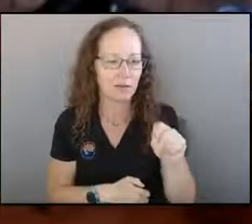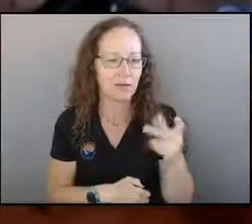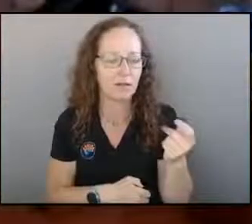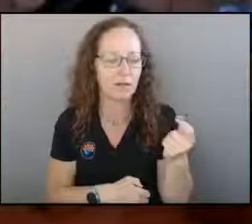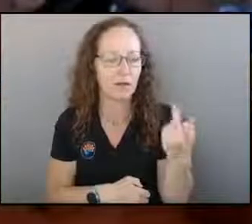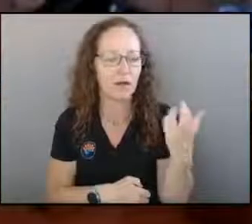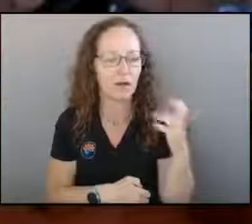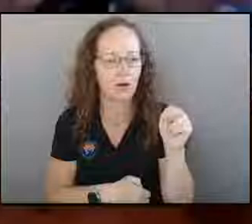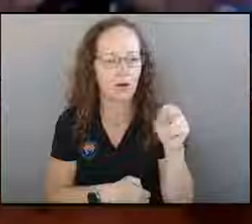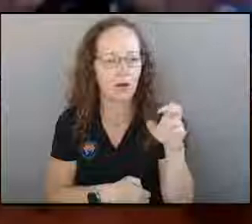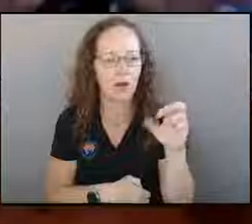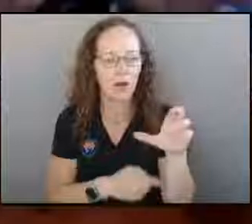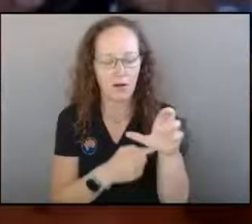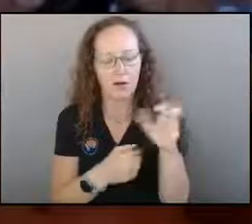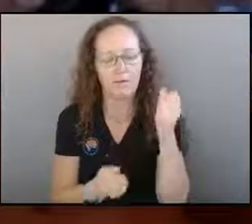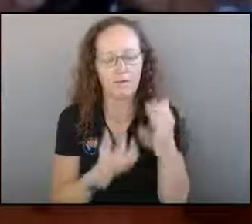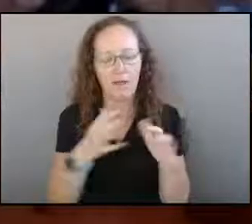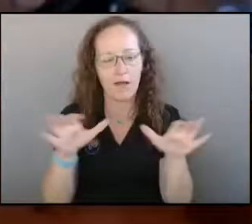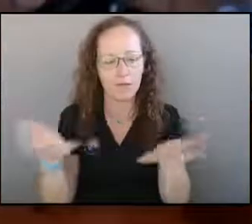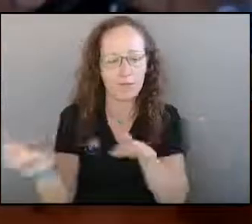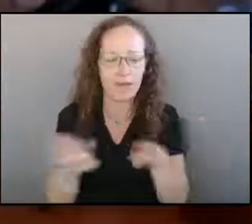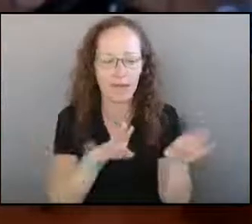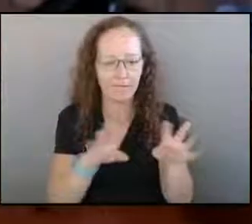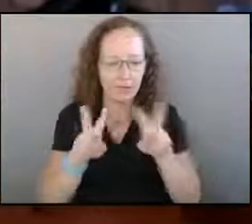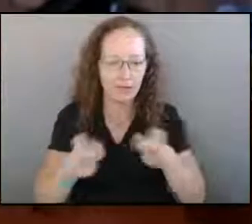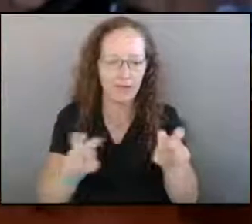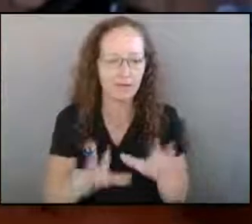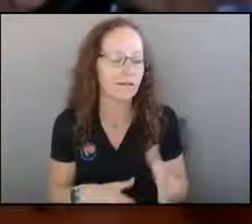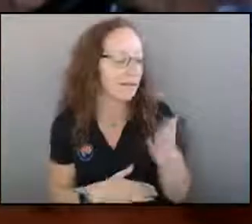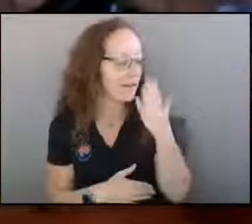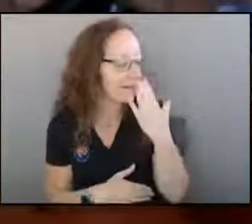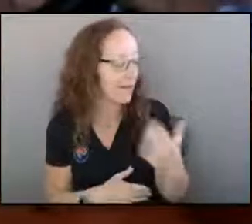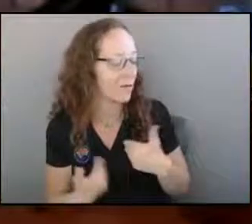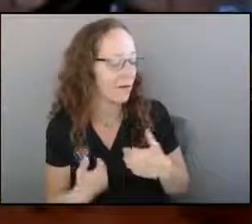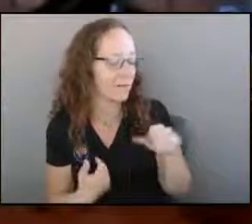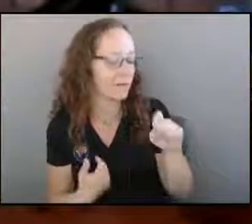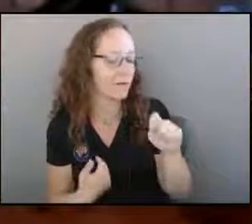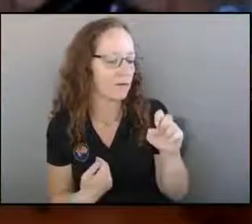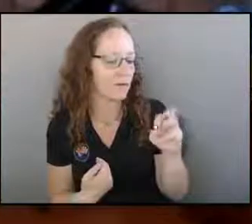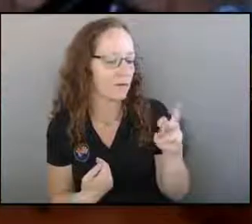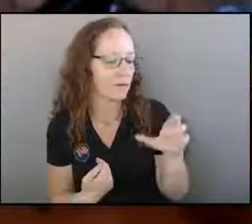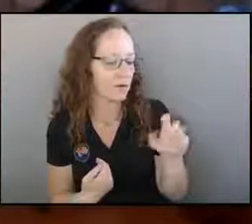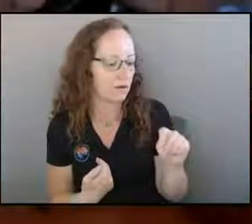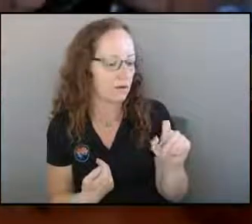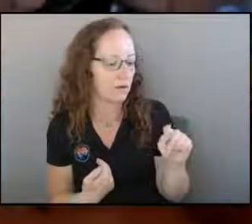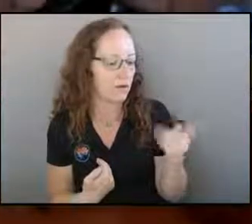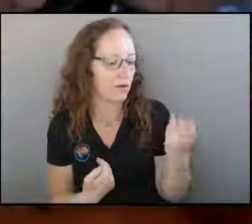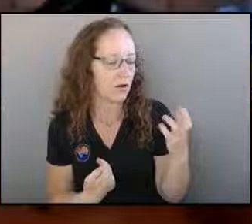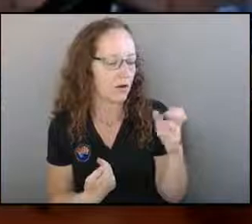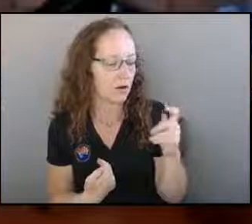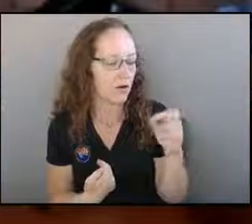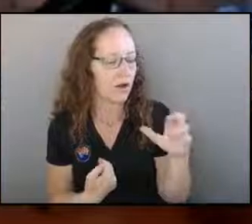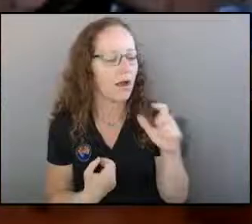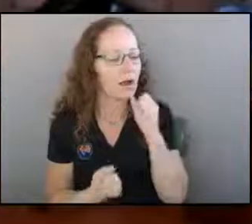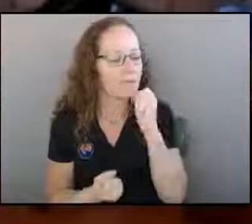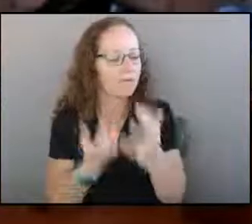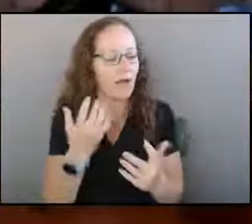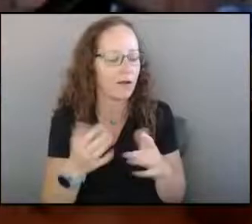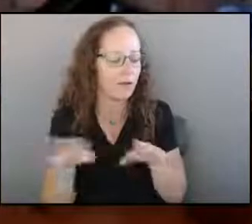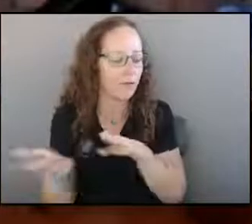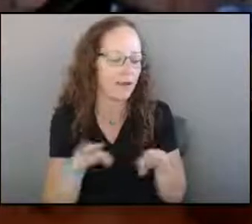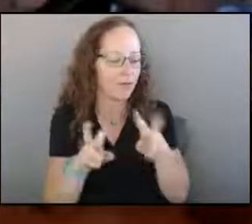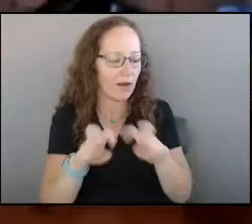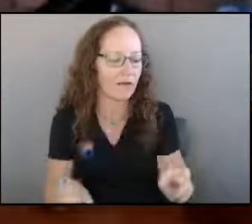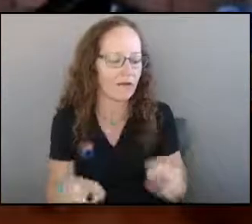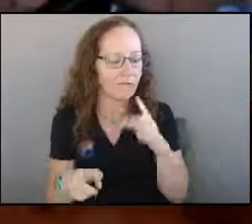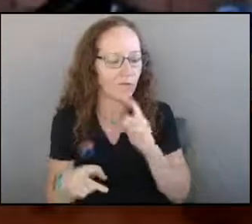Hey, thank you, Celeste. So I'm Stuart Turner. I'm the fire behavior analyst for Team 1. I'll be covering both the north and the south tonight and give